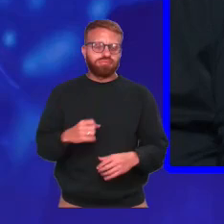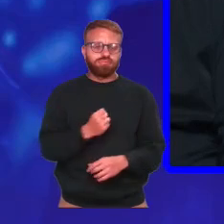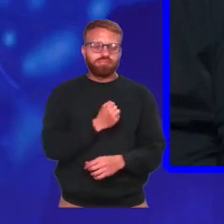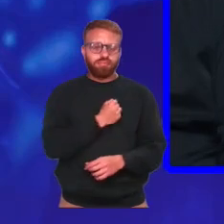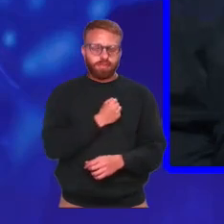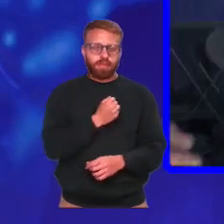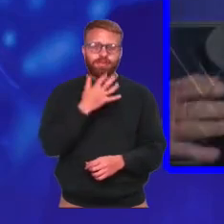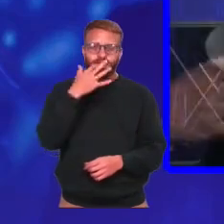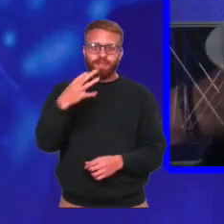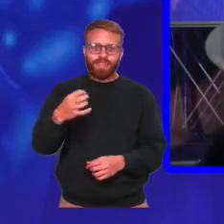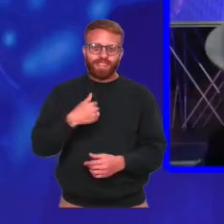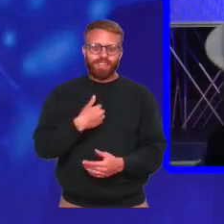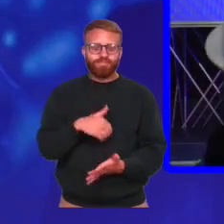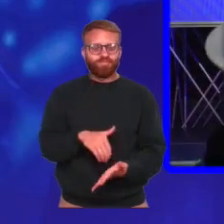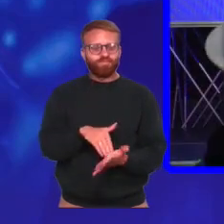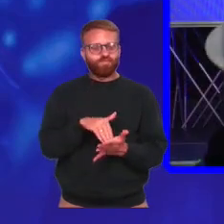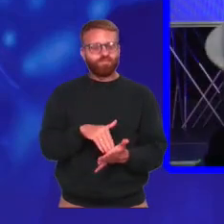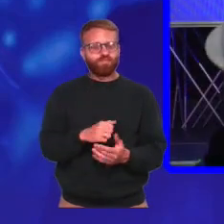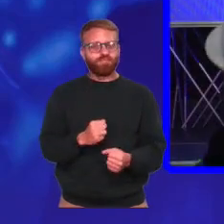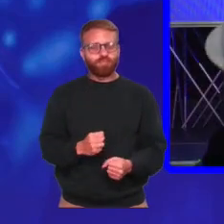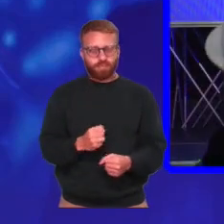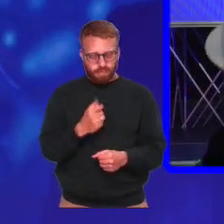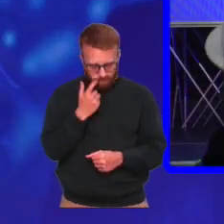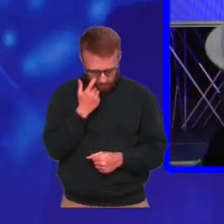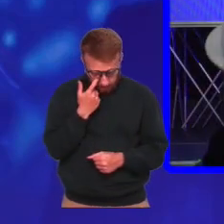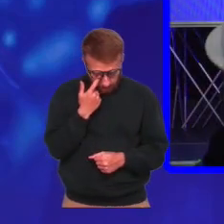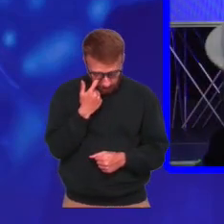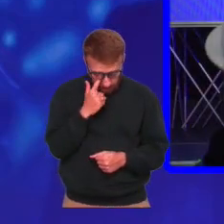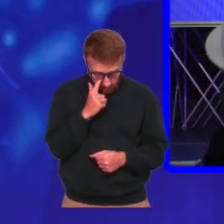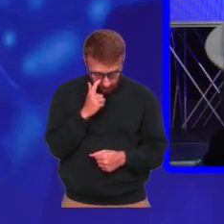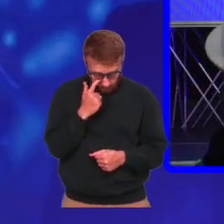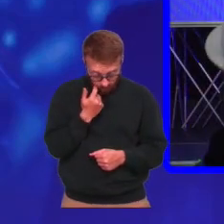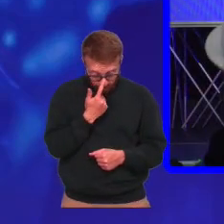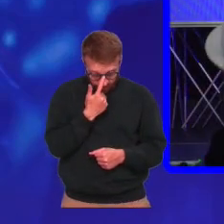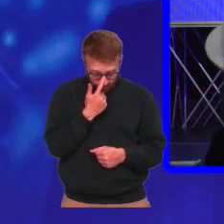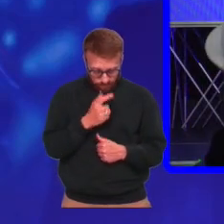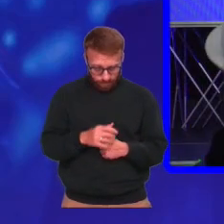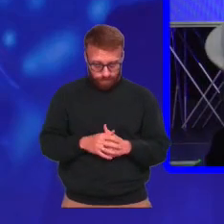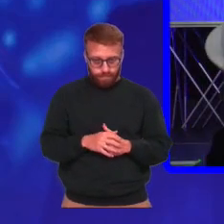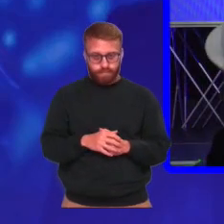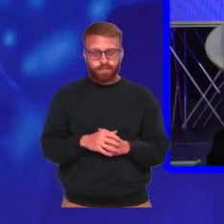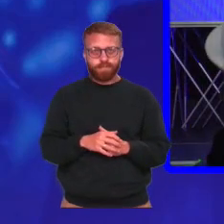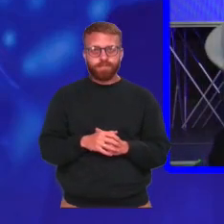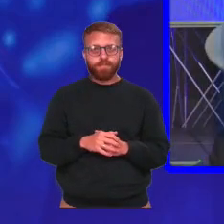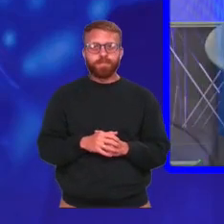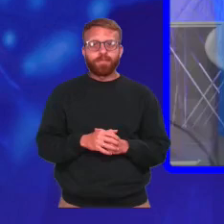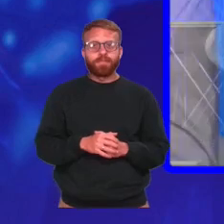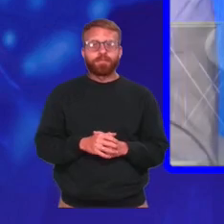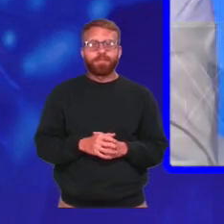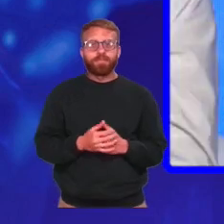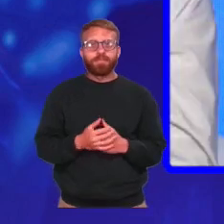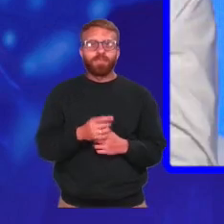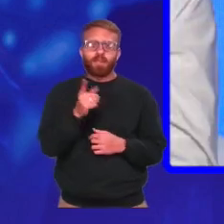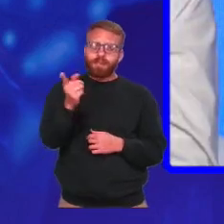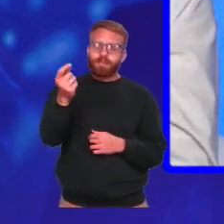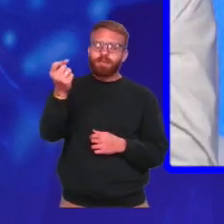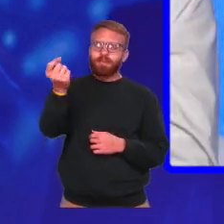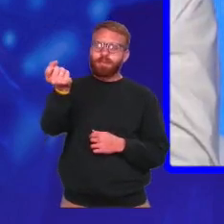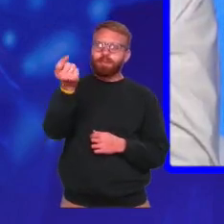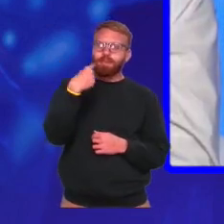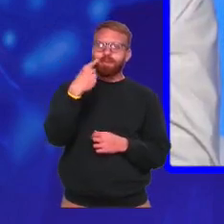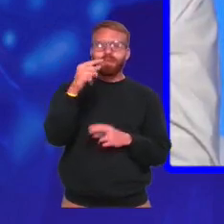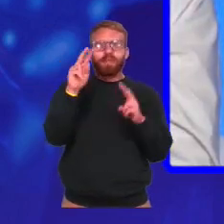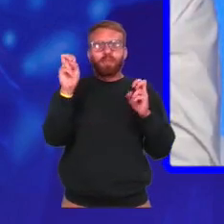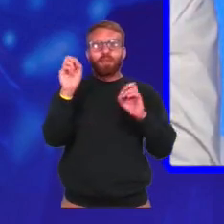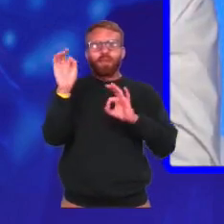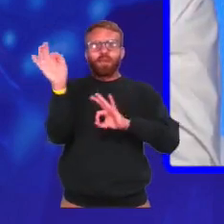company. If I could add to that, when you ask about the culture at Sony PlayStation, and when I compare this to other places